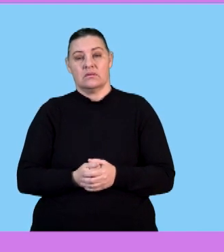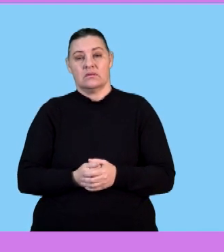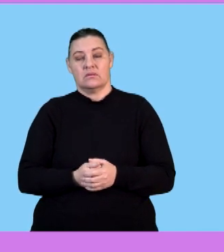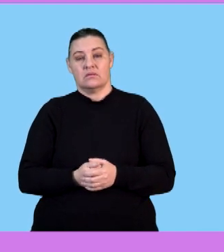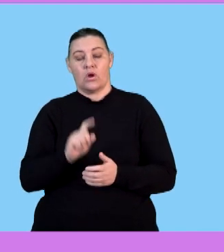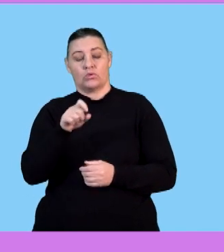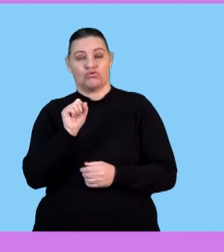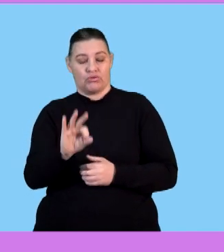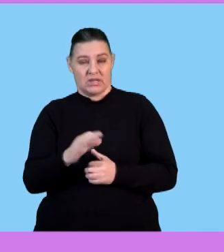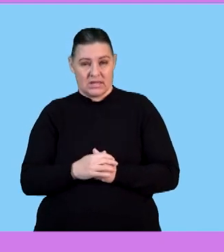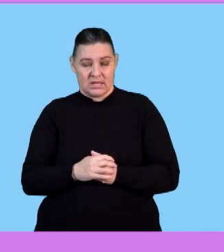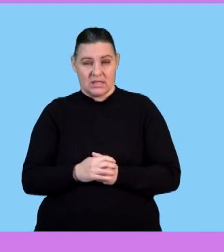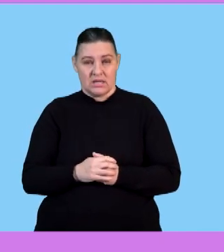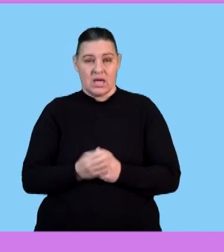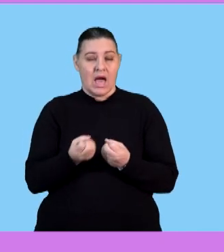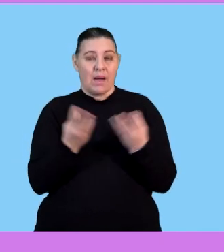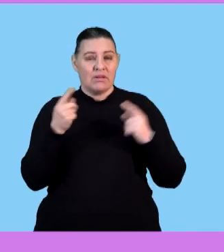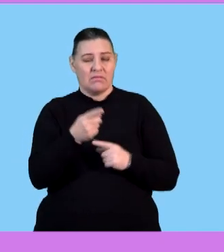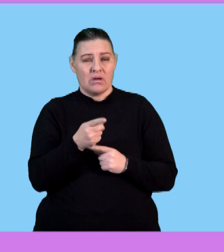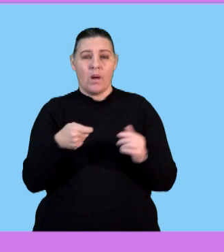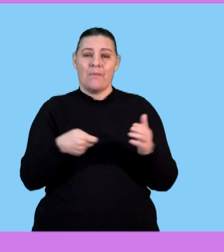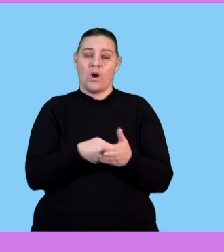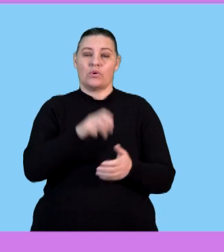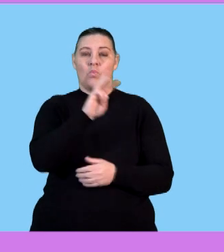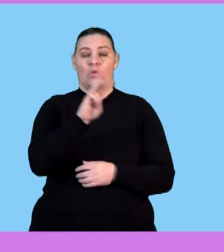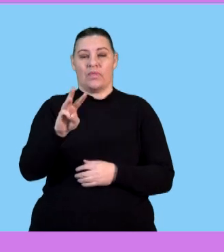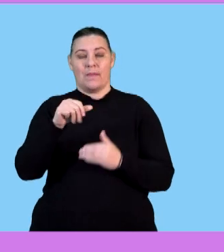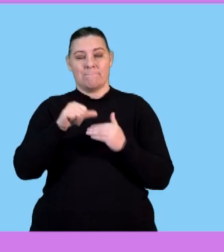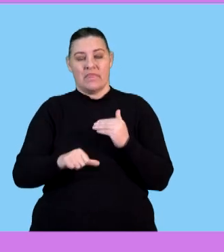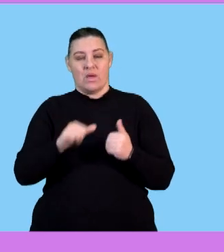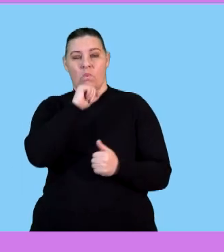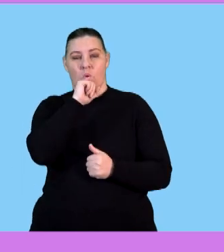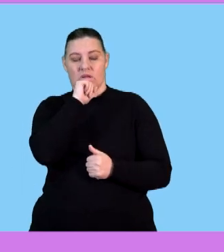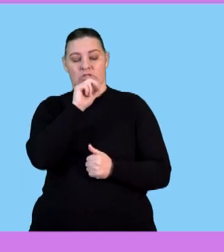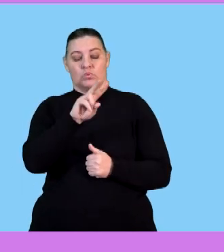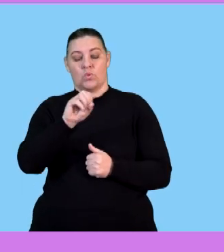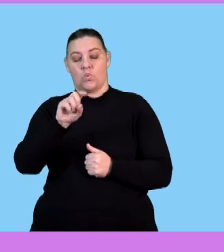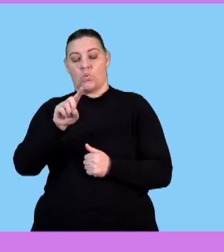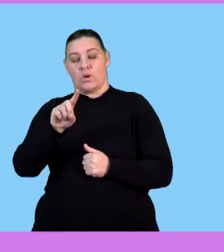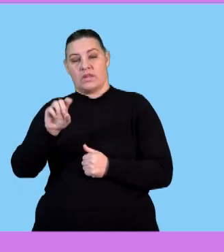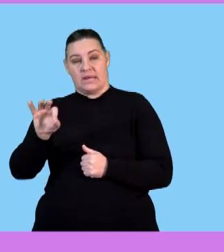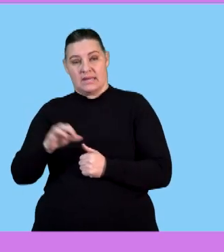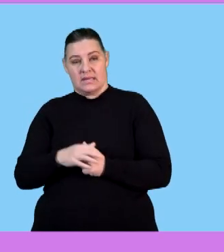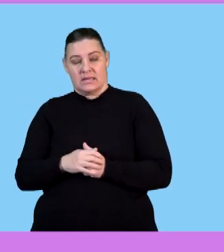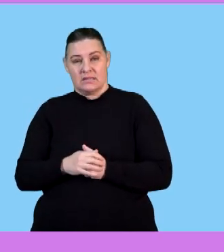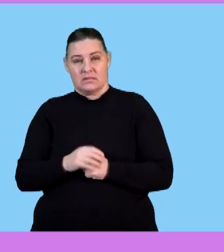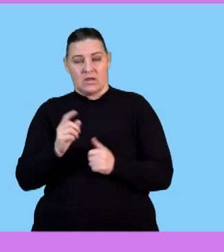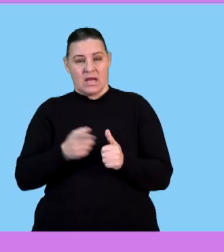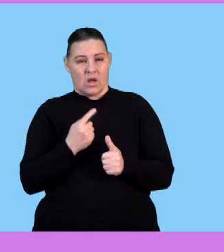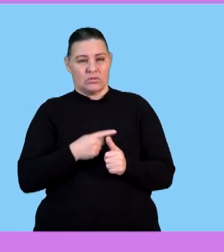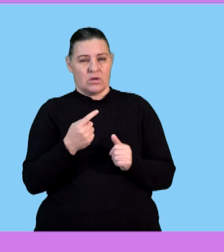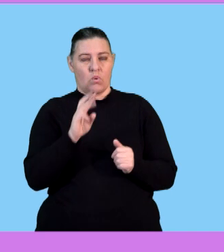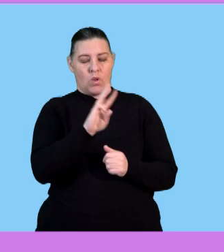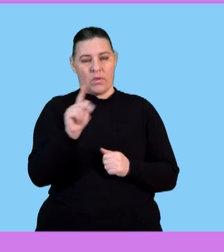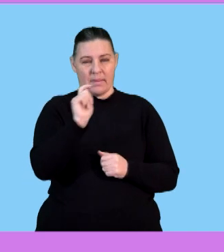Question 3. How many times did Jane shop at Woolworths in the month of August 2013? All right, so we'll count all those